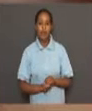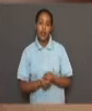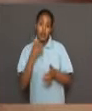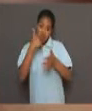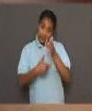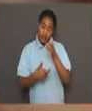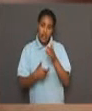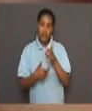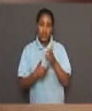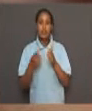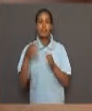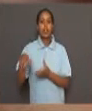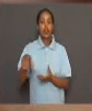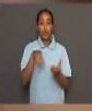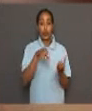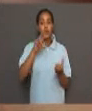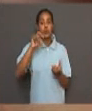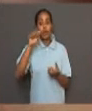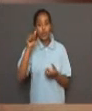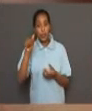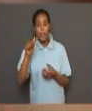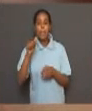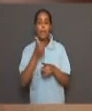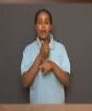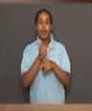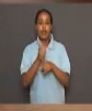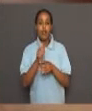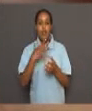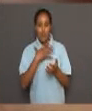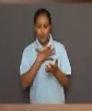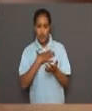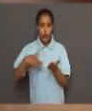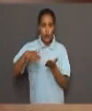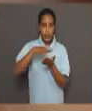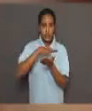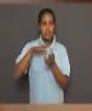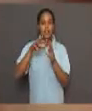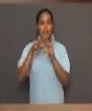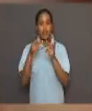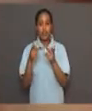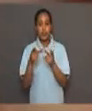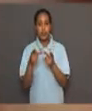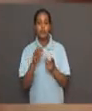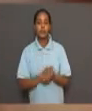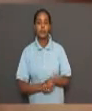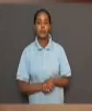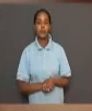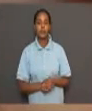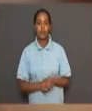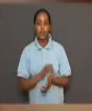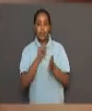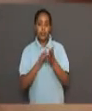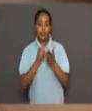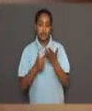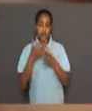a result, the liquid sodium metal floats to the surface of the cell. It